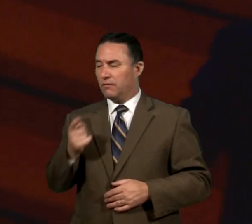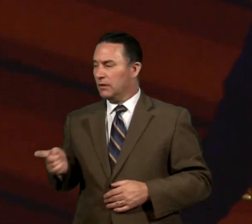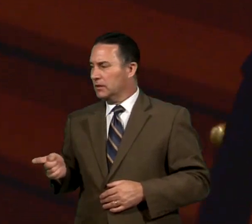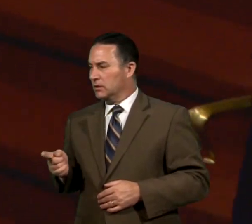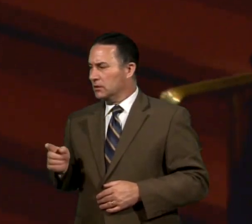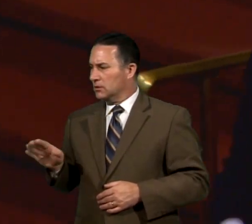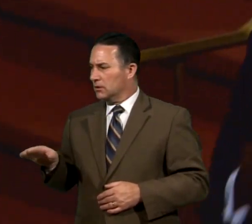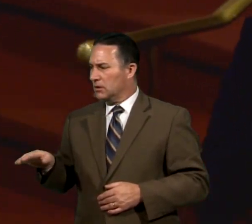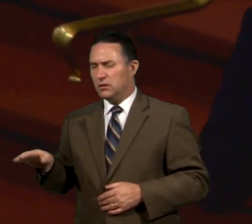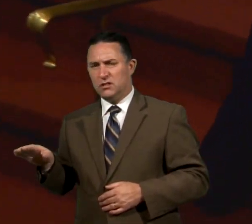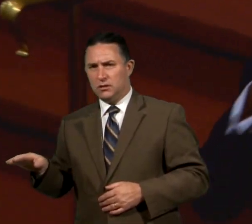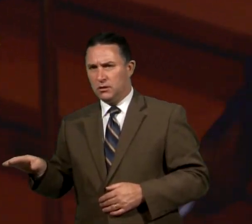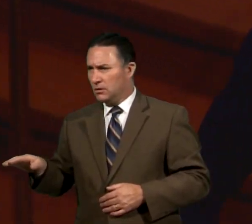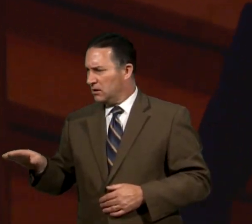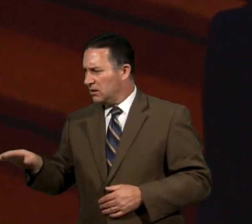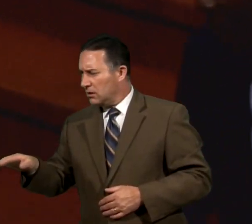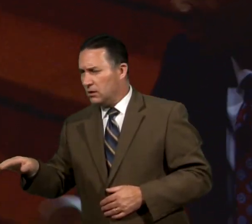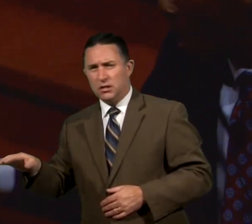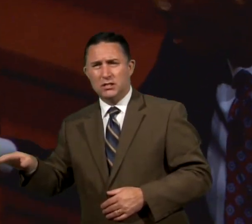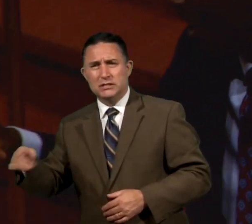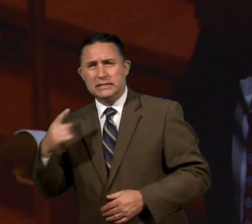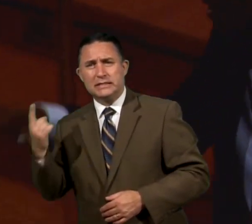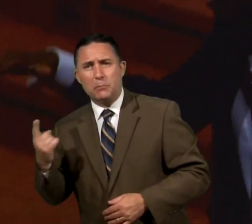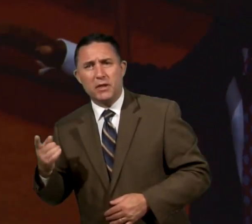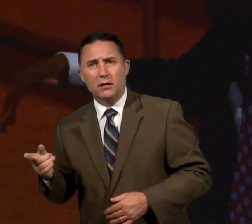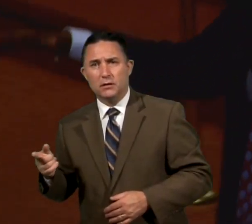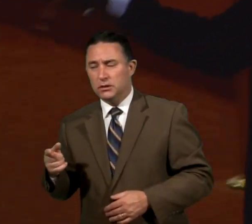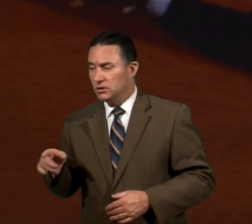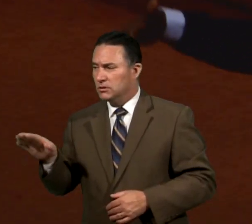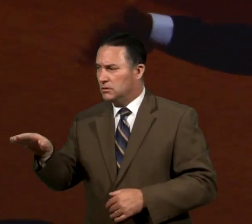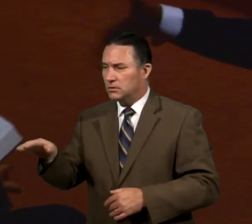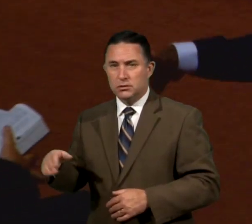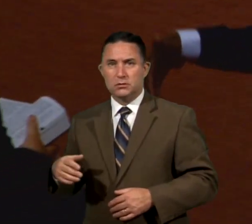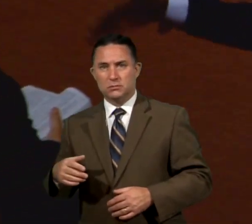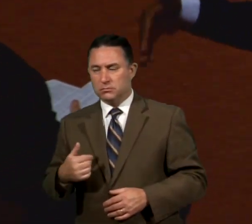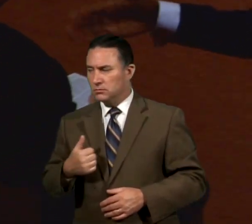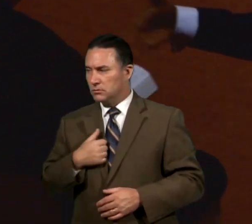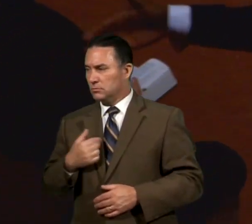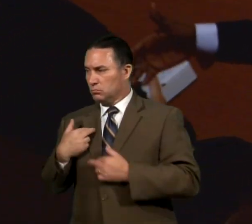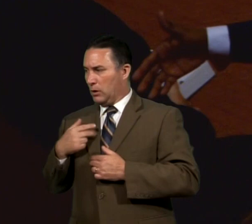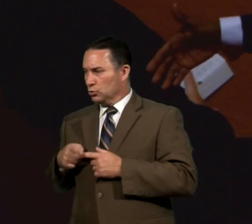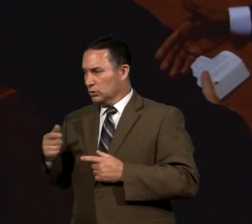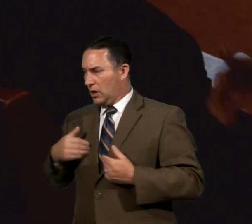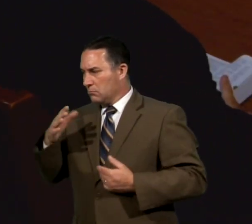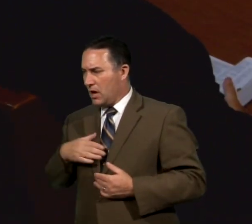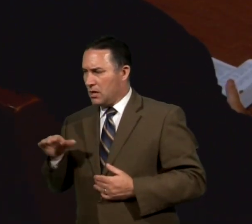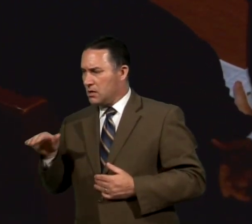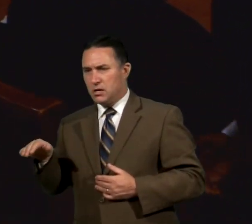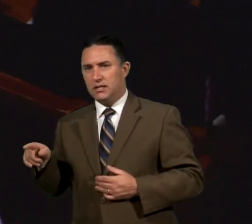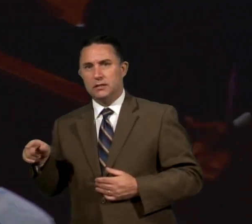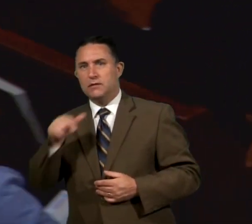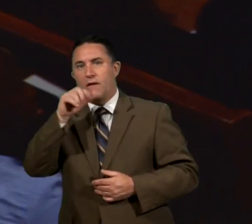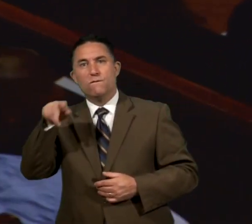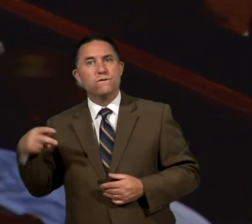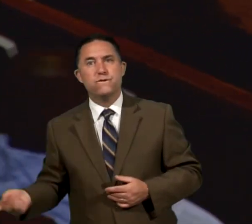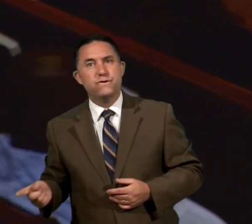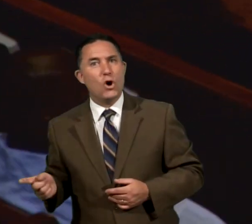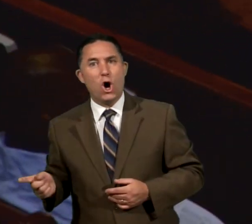have just said something. If somebody would have just made themselves accountable to the young man, he wouldn't have